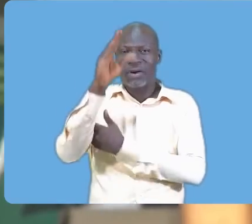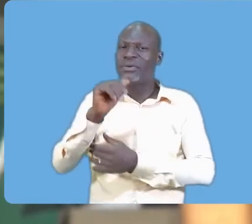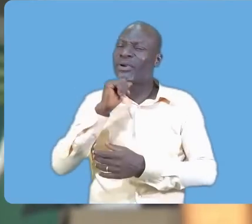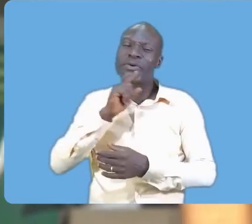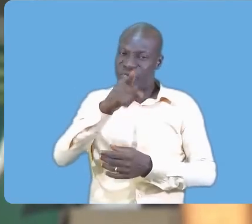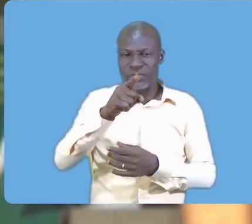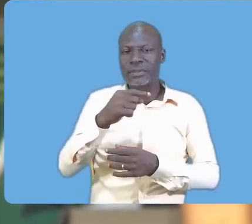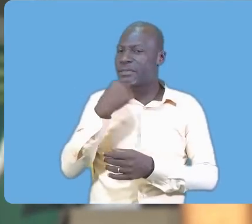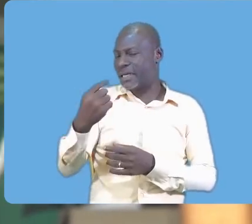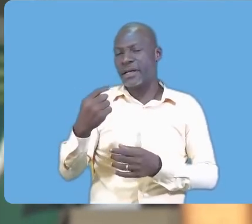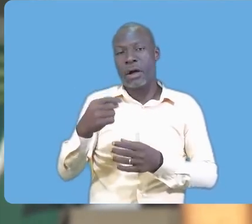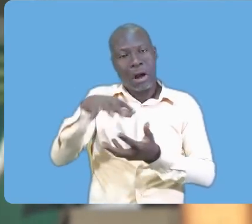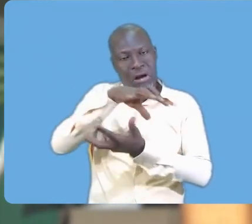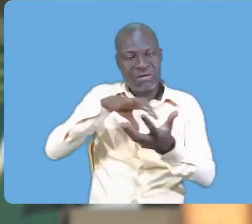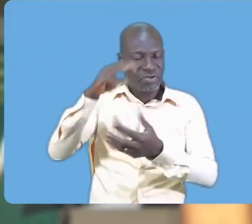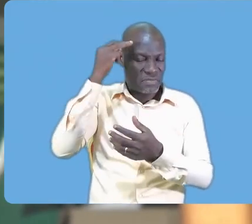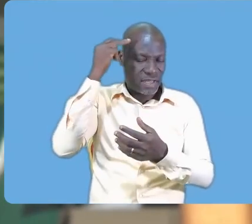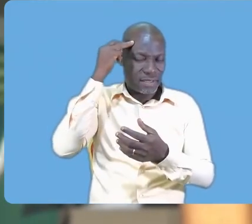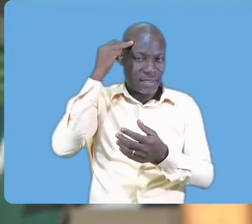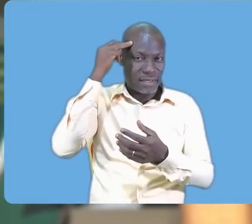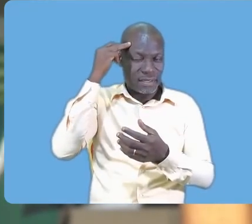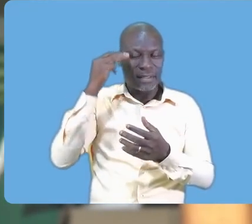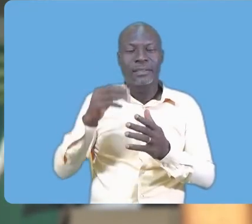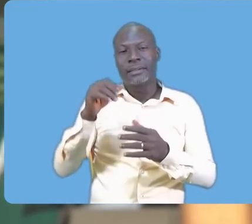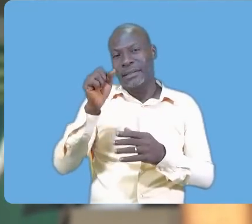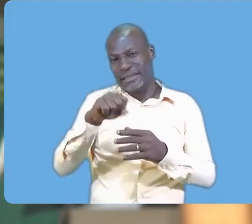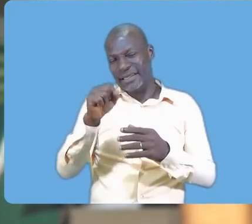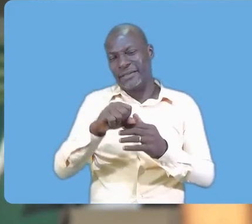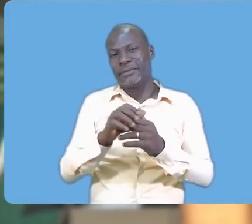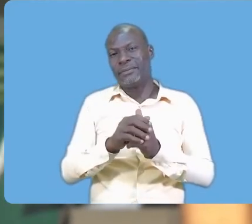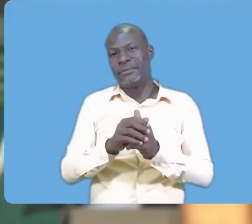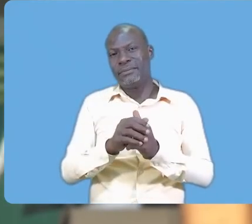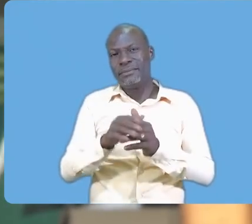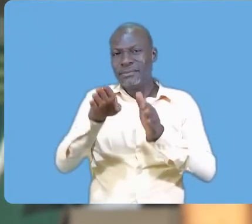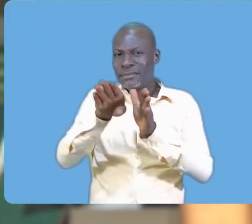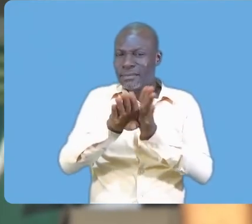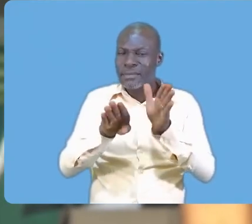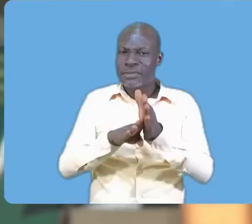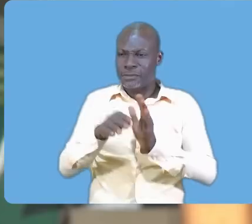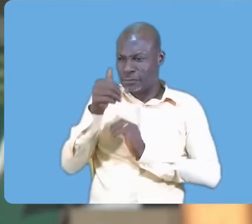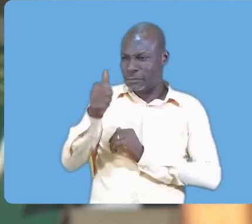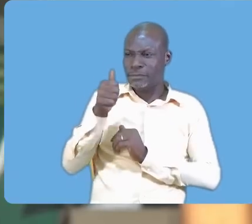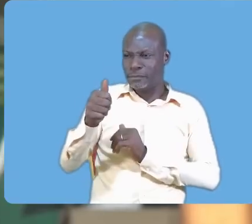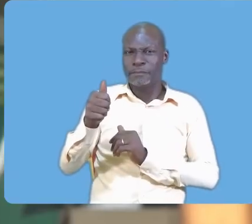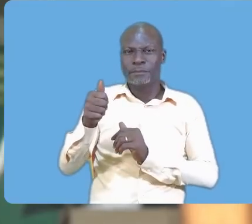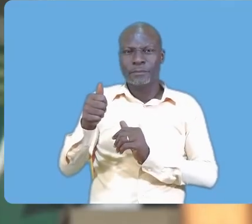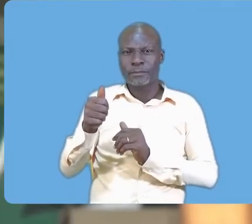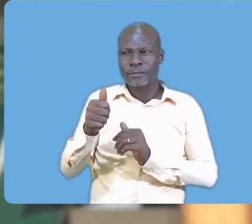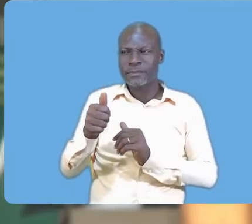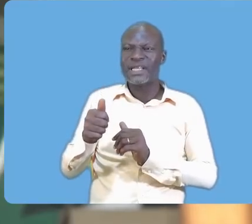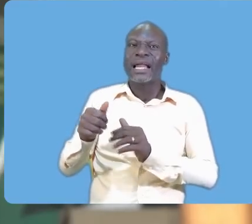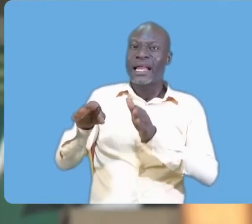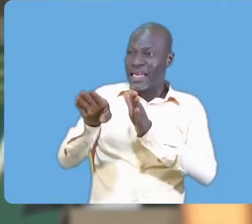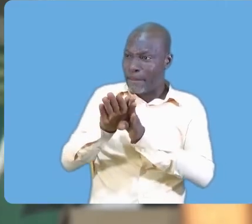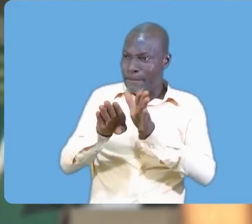more bitch, and another. You're trusting Yanko, you train, you know, where you're saying, the Bible itself is a revelation. It is